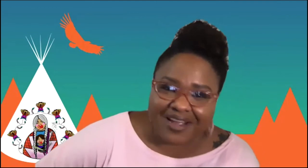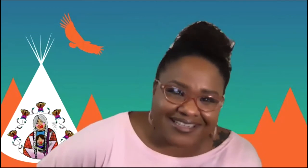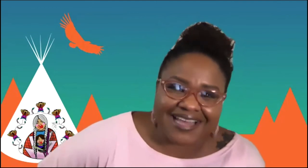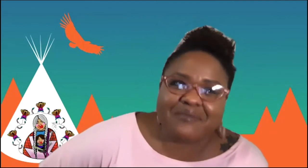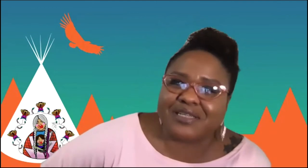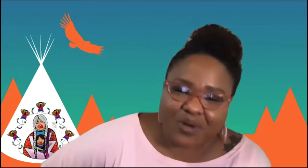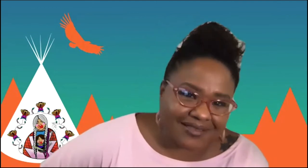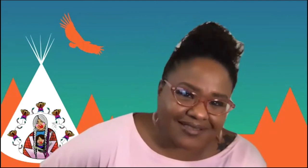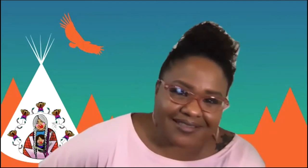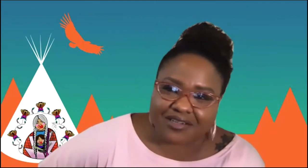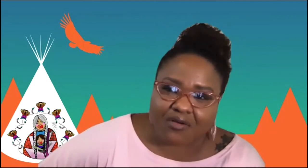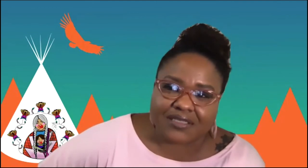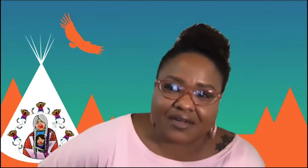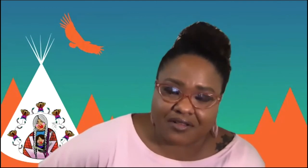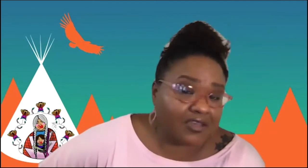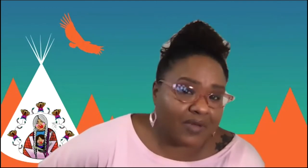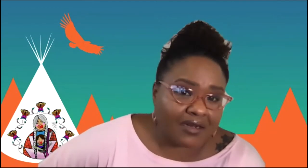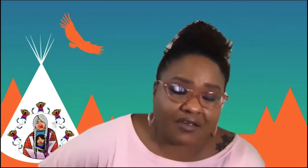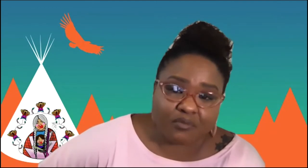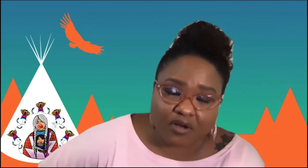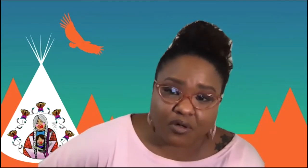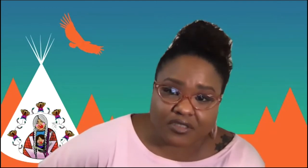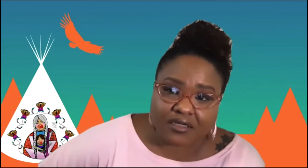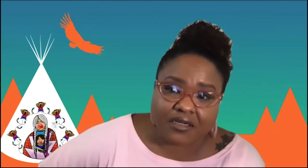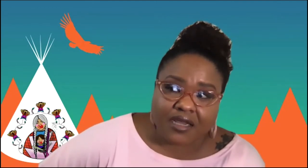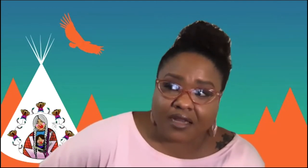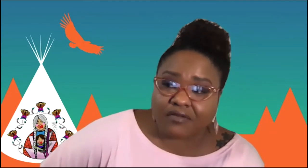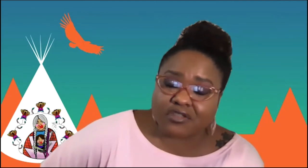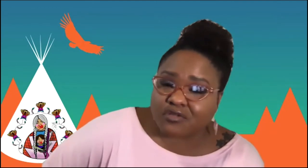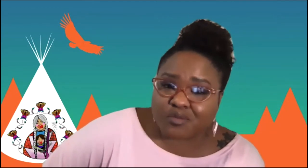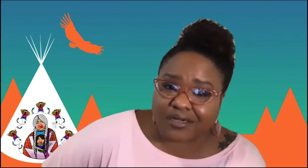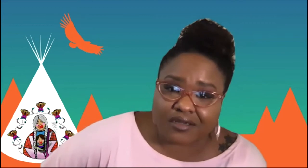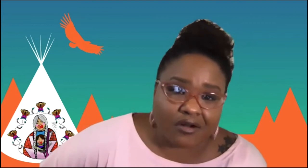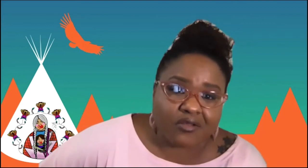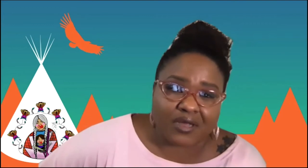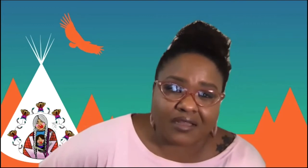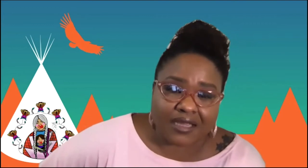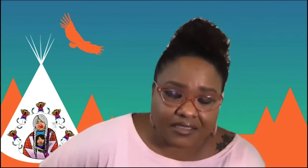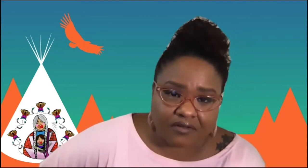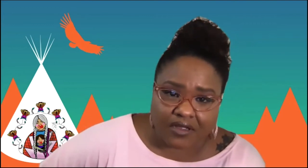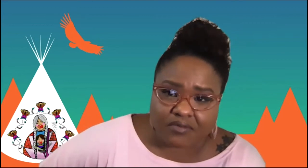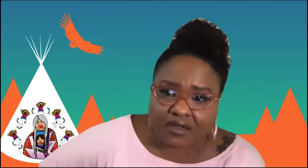I'm finding that best practice is to always center the humanity of a person and even just respect and honor the way that they identify themselves and